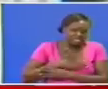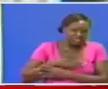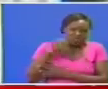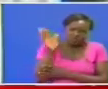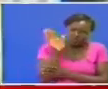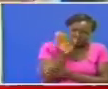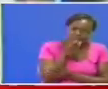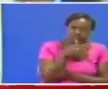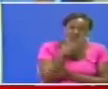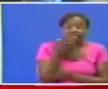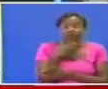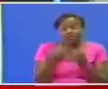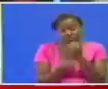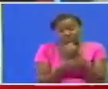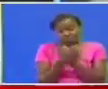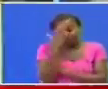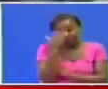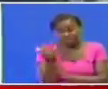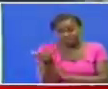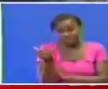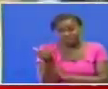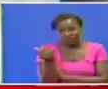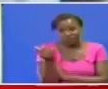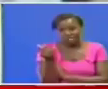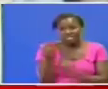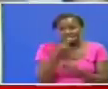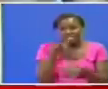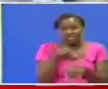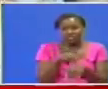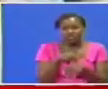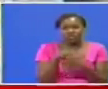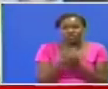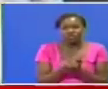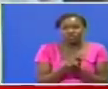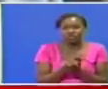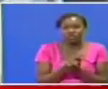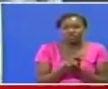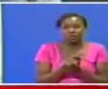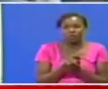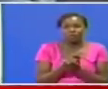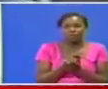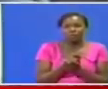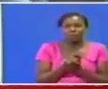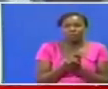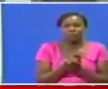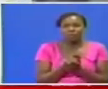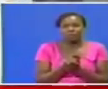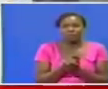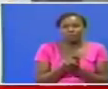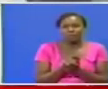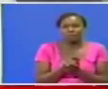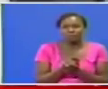ili niwaelezeni kwa nini. Zile za taifa, bendera yetu ya taifa.